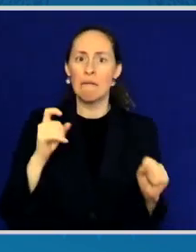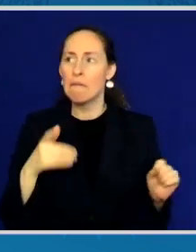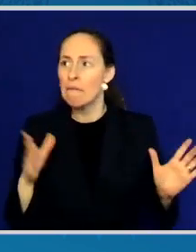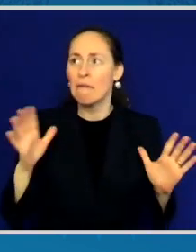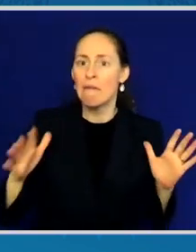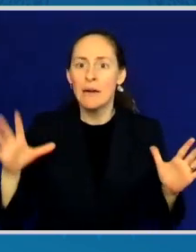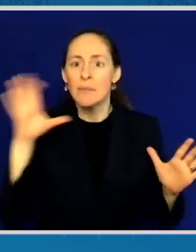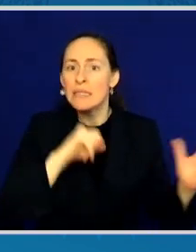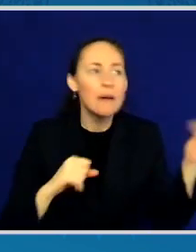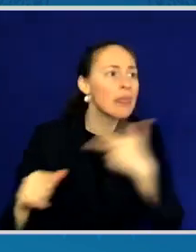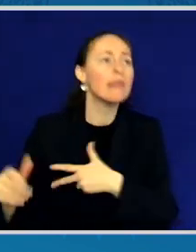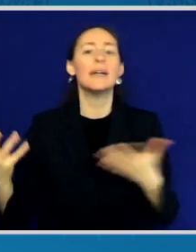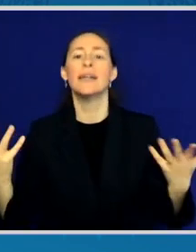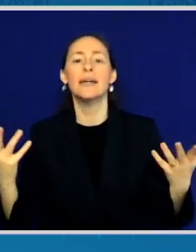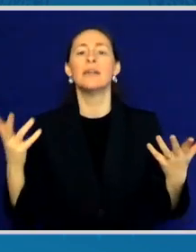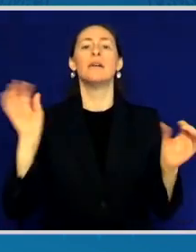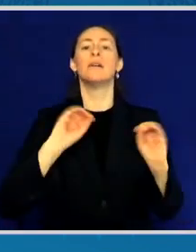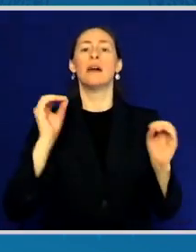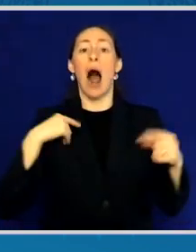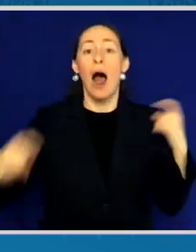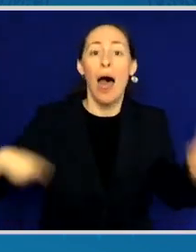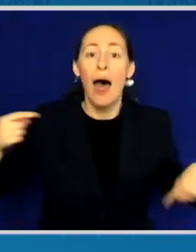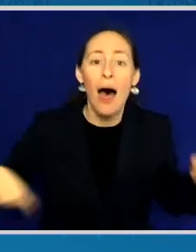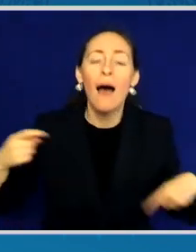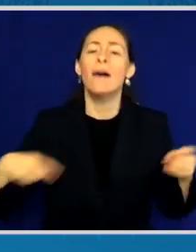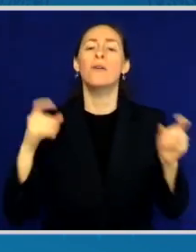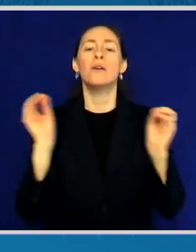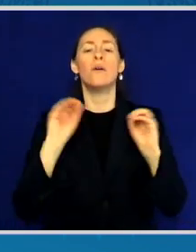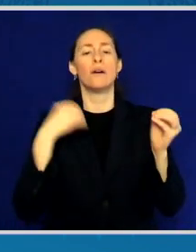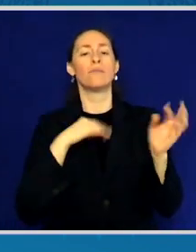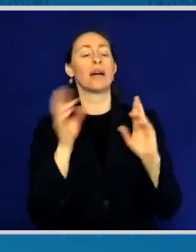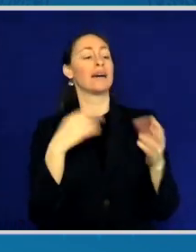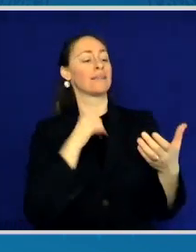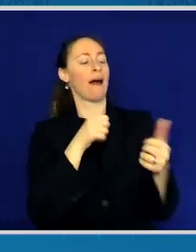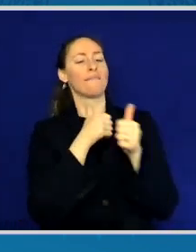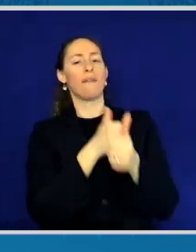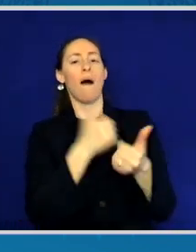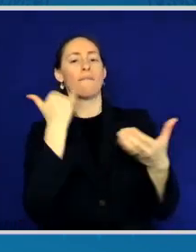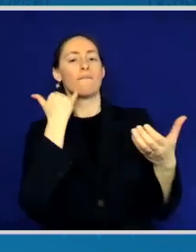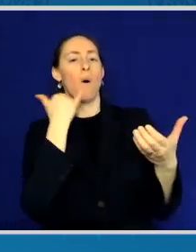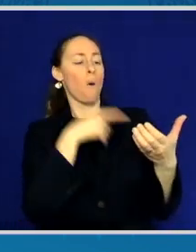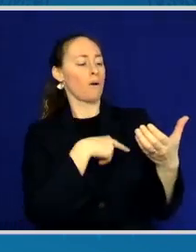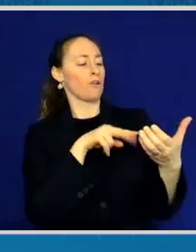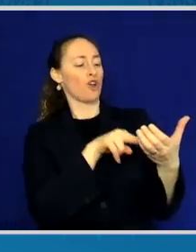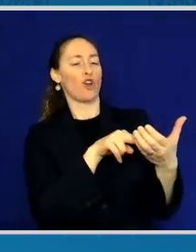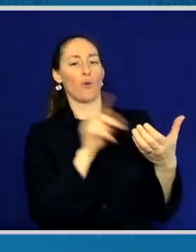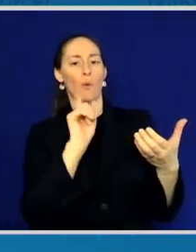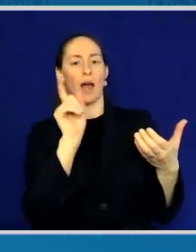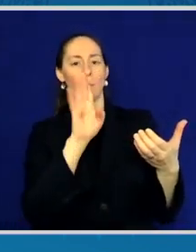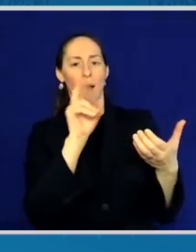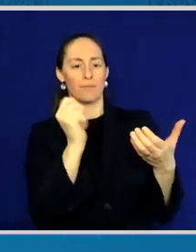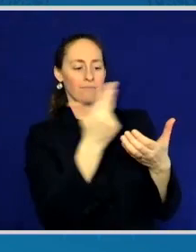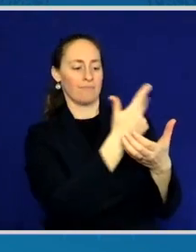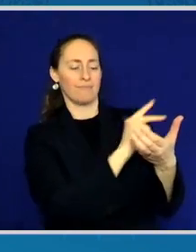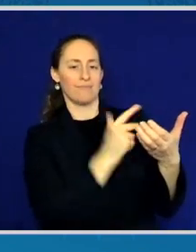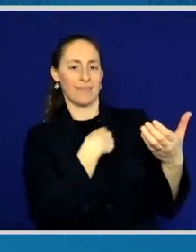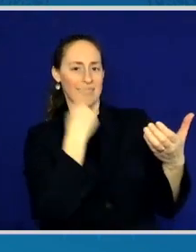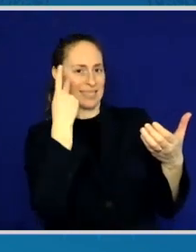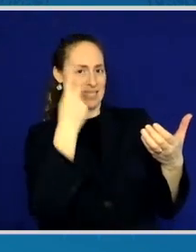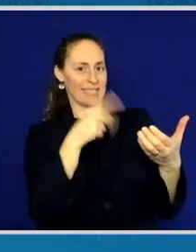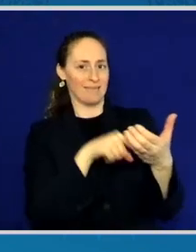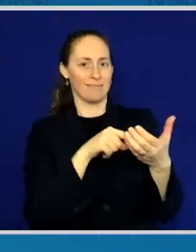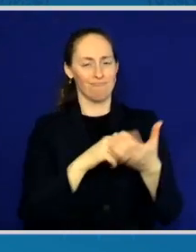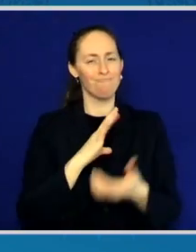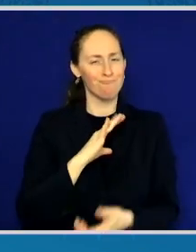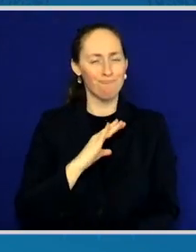up or they can slow down to catch the bus they need to get where they need to go on time. And you touched on one other thing earlier.